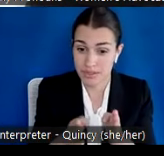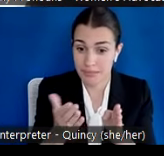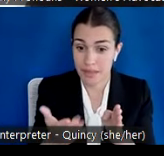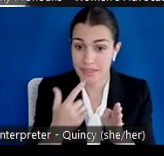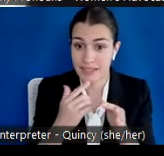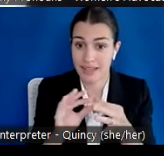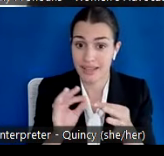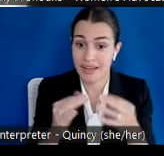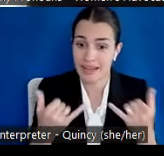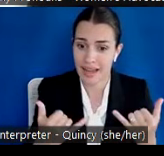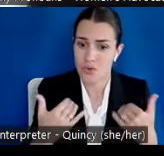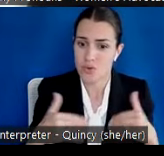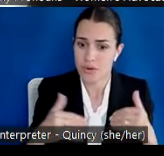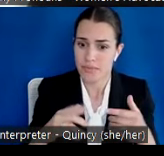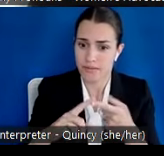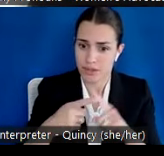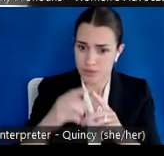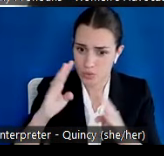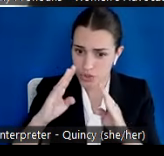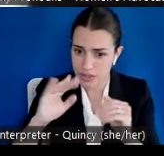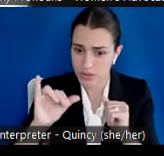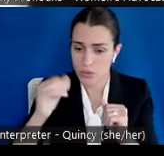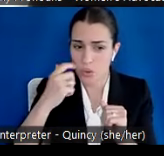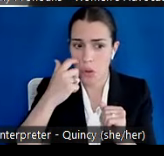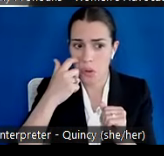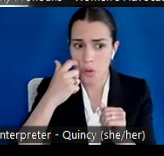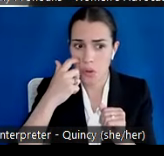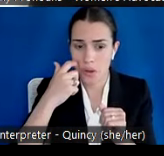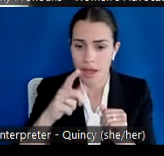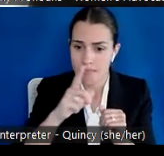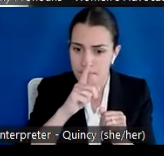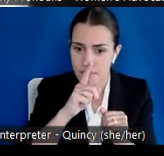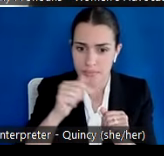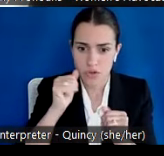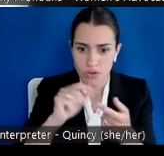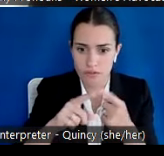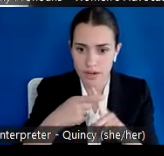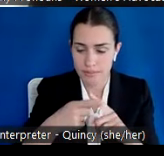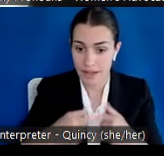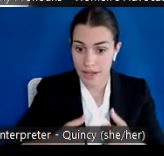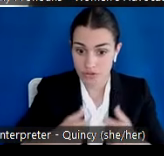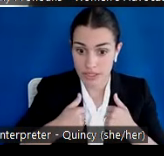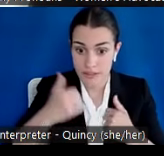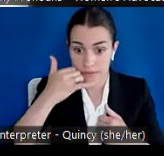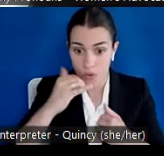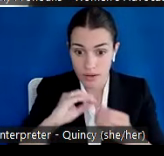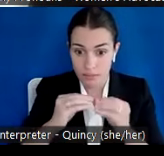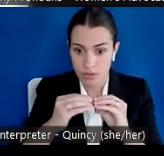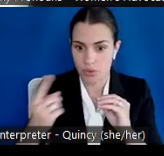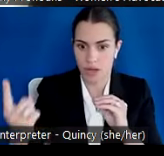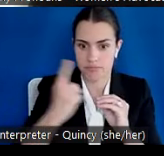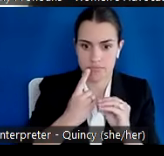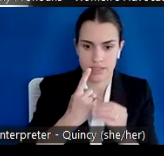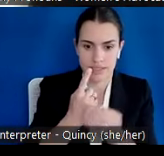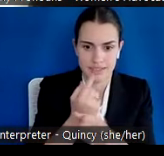out my friend was worried too. We agreed she won't tell her girlfriend my address or phone number so that I can be a safe person for her to stay with. She's talked with